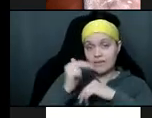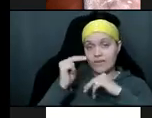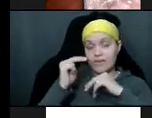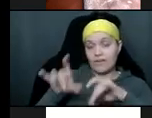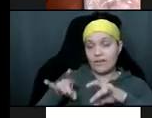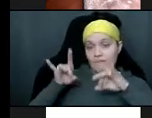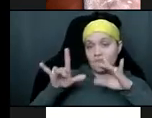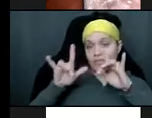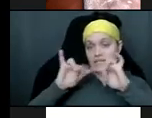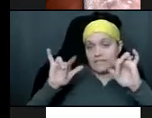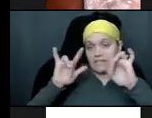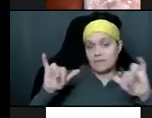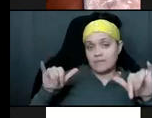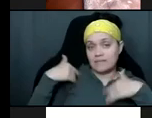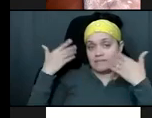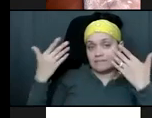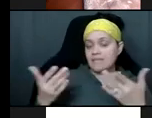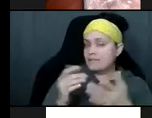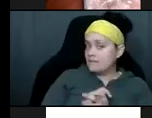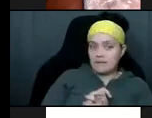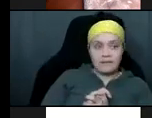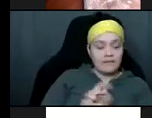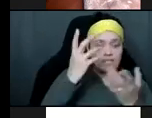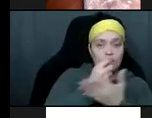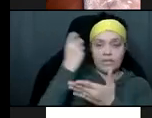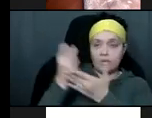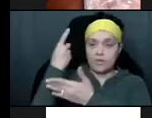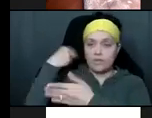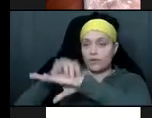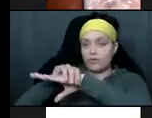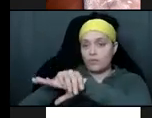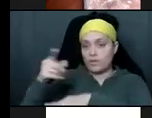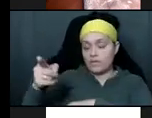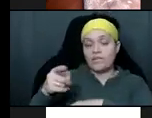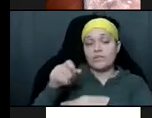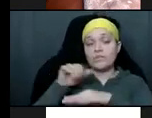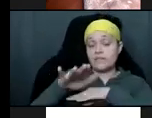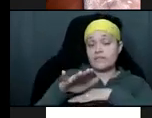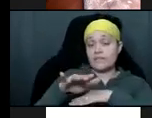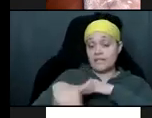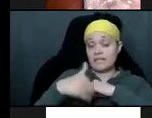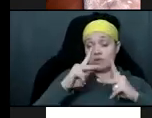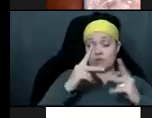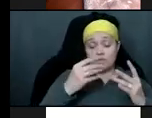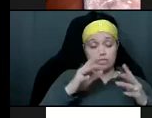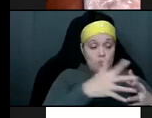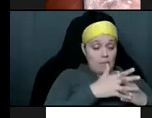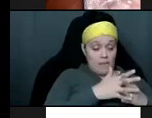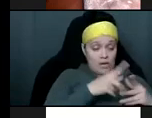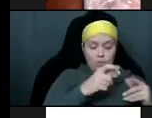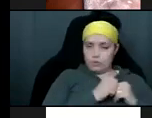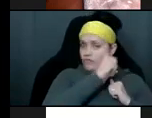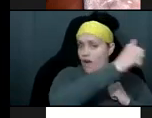at the same time. It's a win-win. Instead of sending extra prisoners to America, which was far